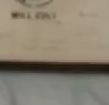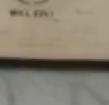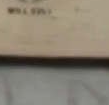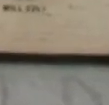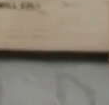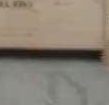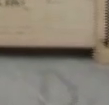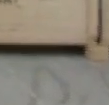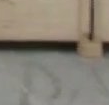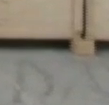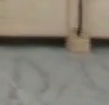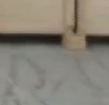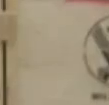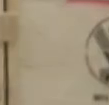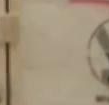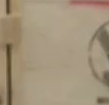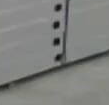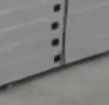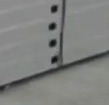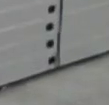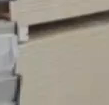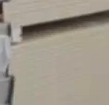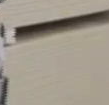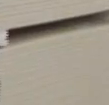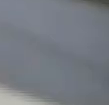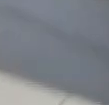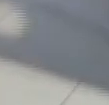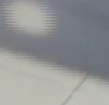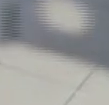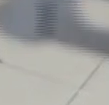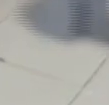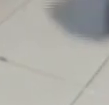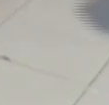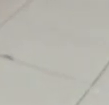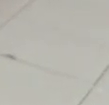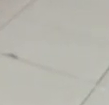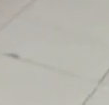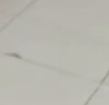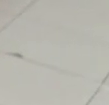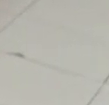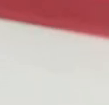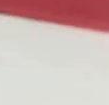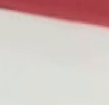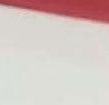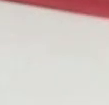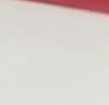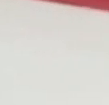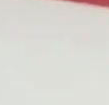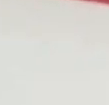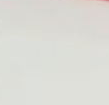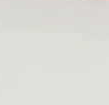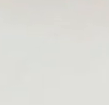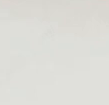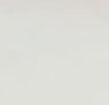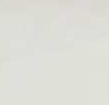Store. We'll be introducing various products such as plywood, sheetrock, metal stud, and a whole array of bulk construction products. You can expect the same